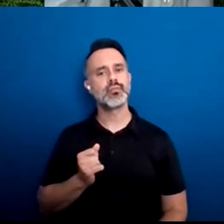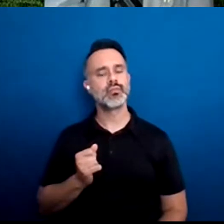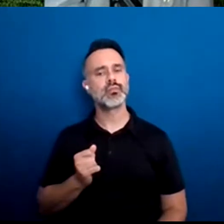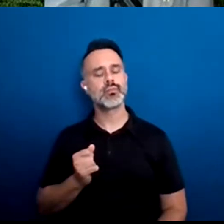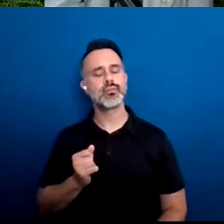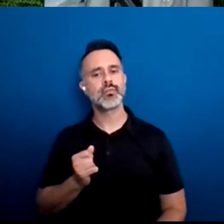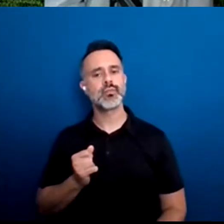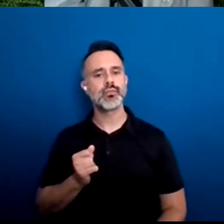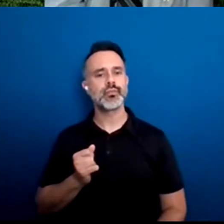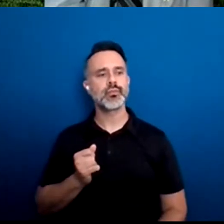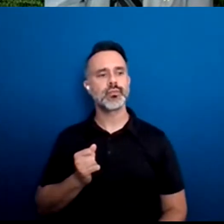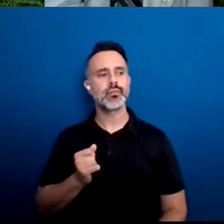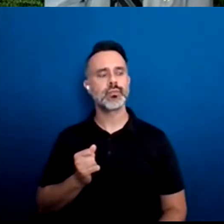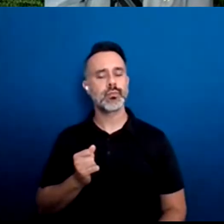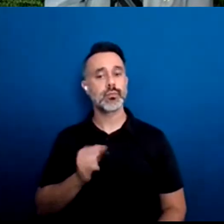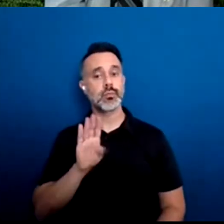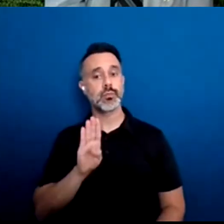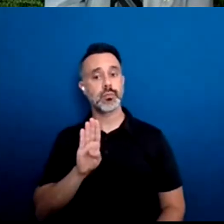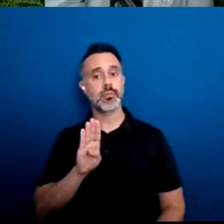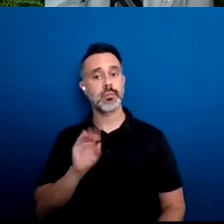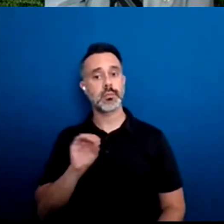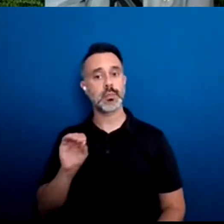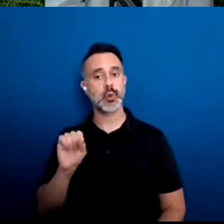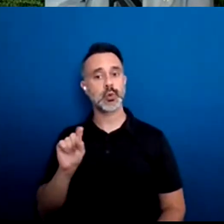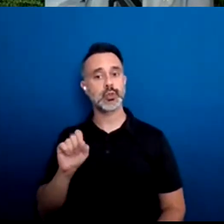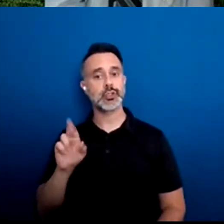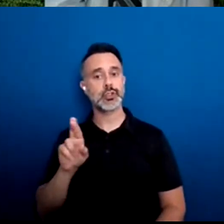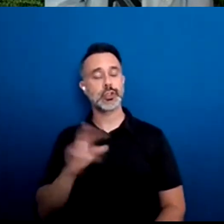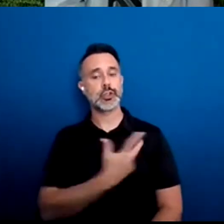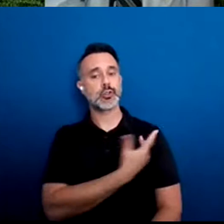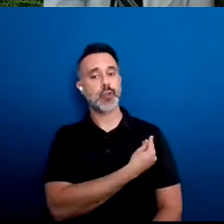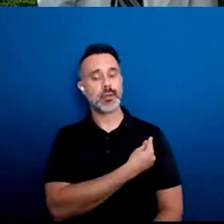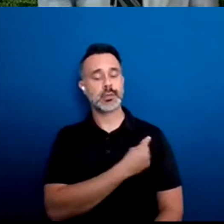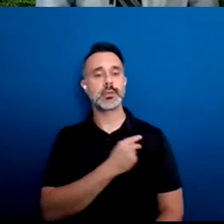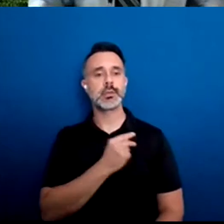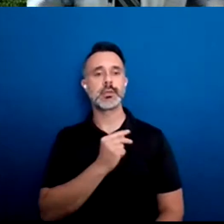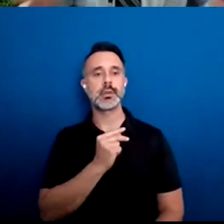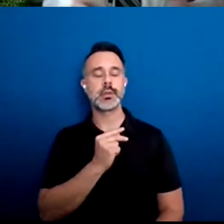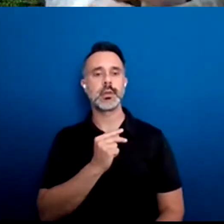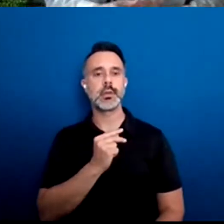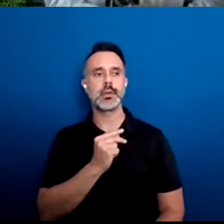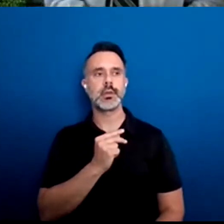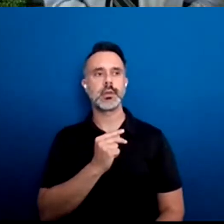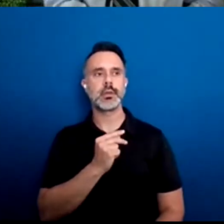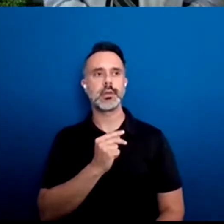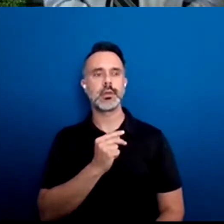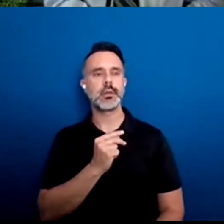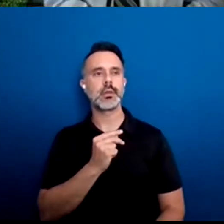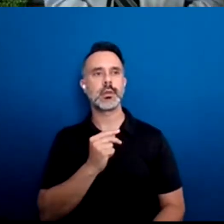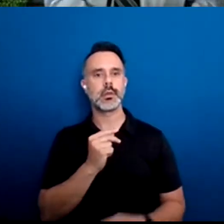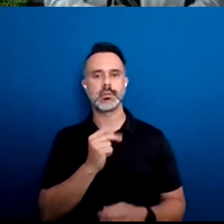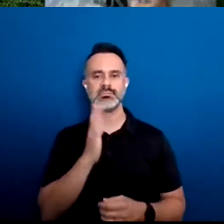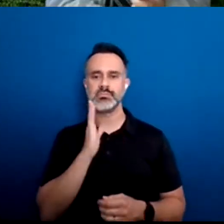the boosters are going to be necessary to deal with whatever virus